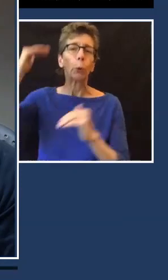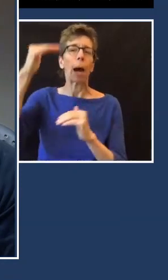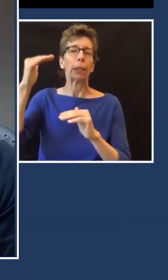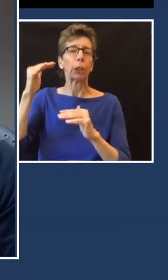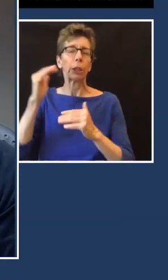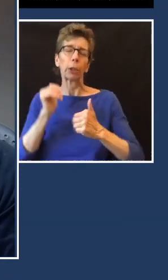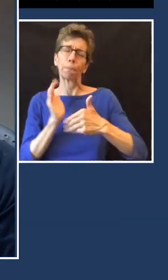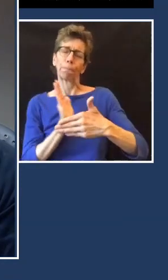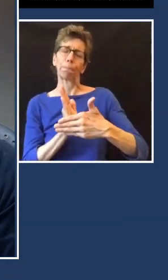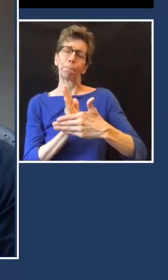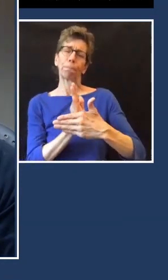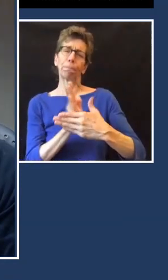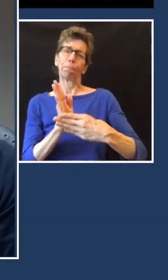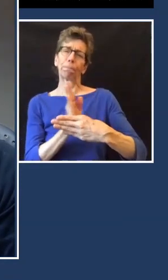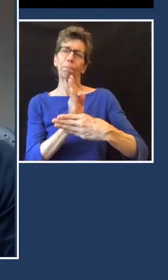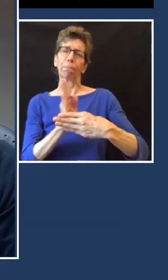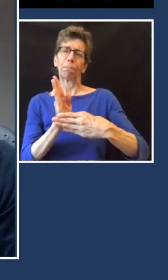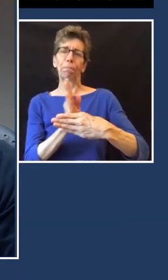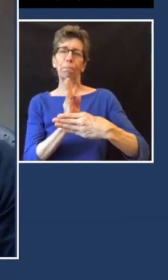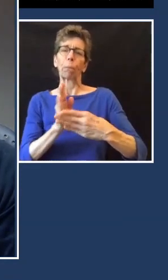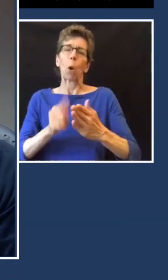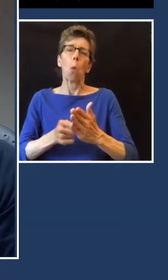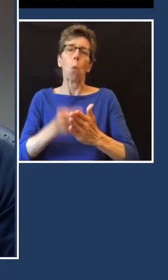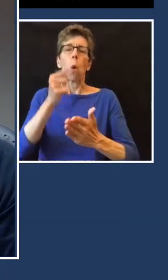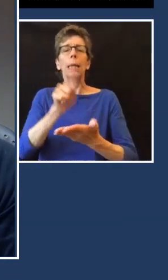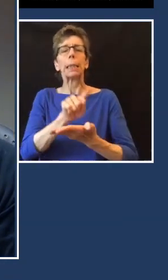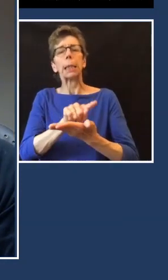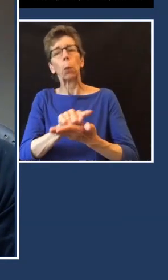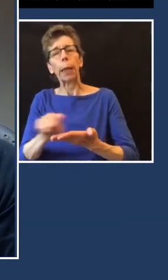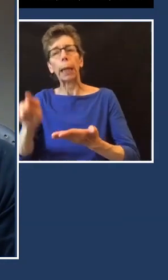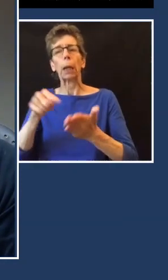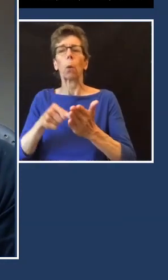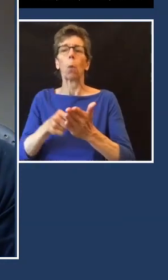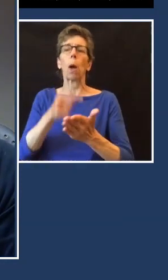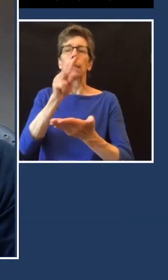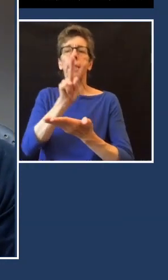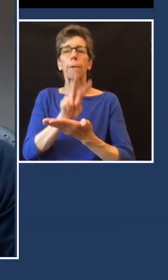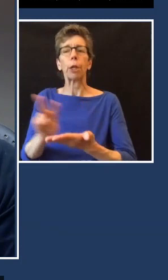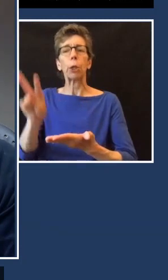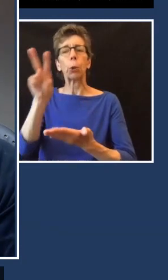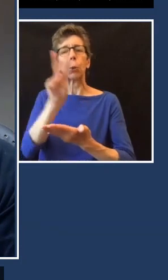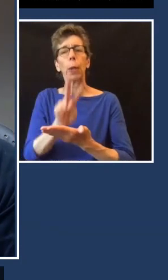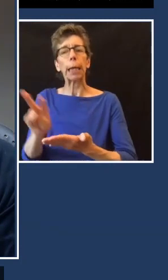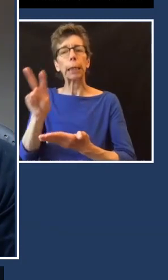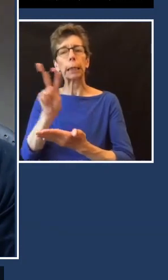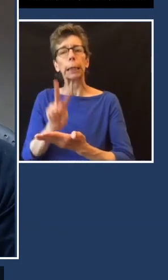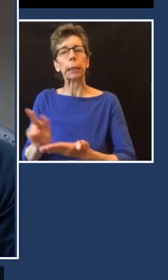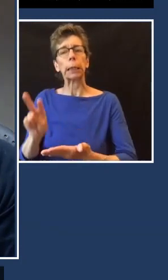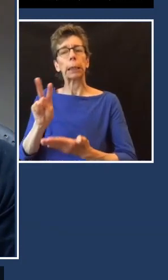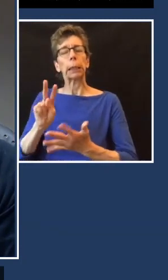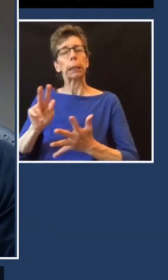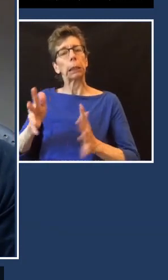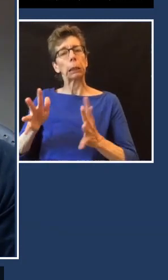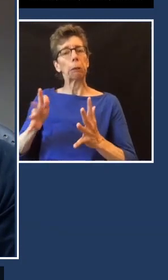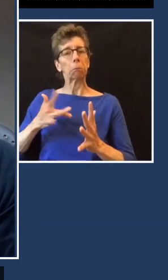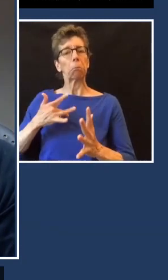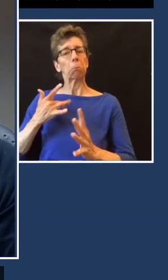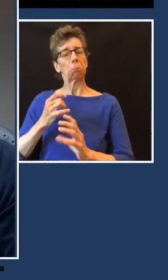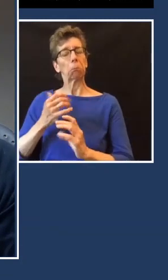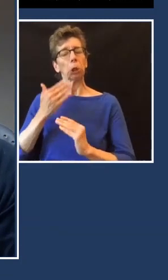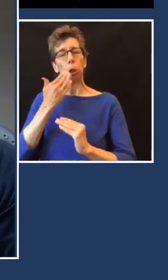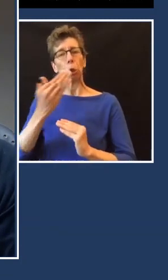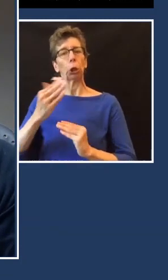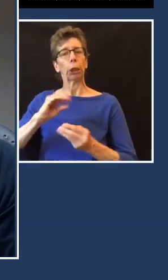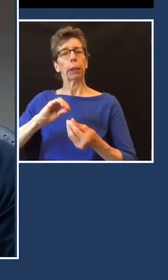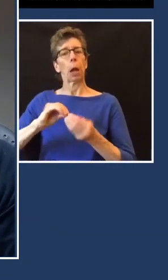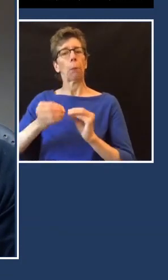post once every week or once every 2 weeks if you're on regularly. If not, try to share out something as often